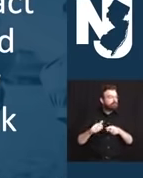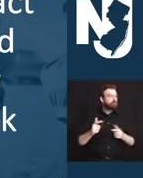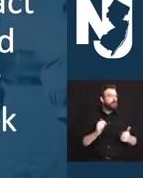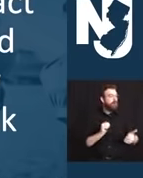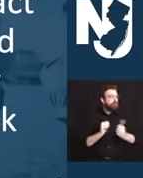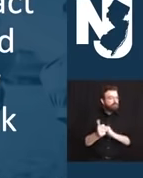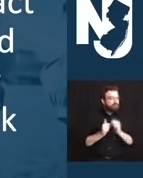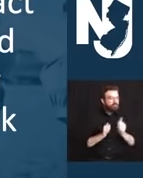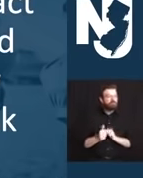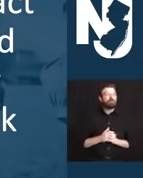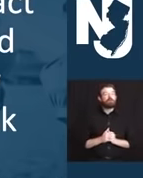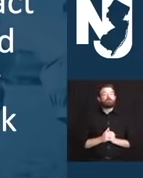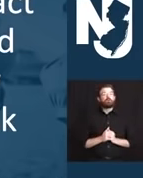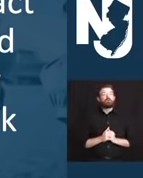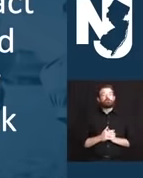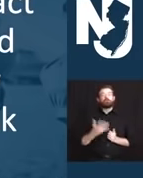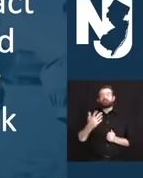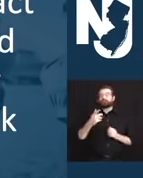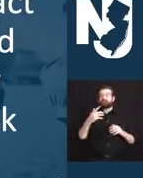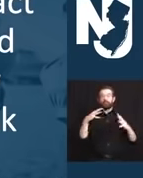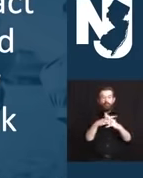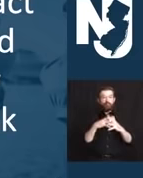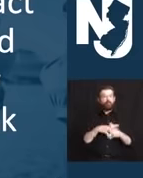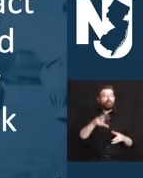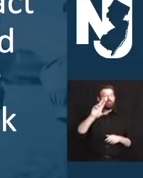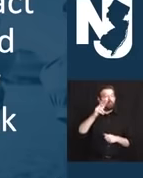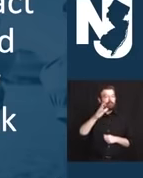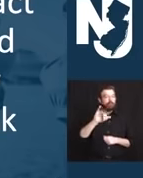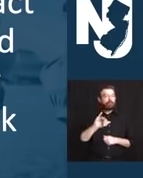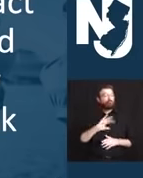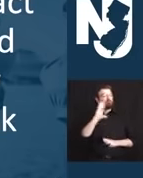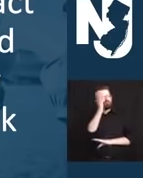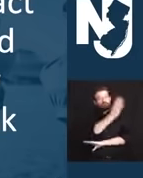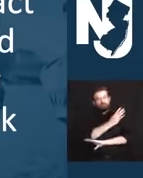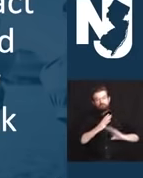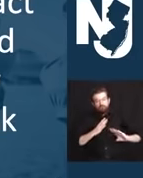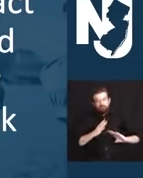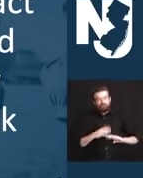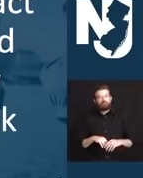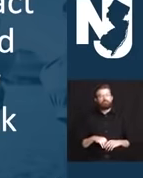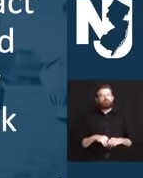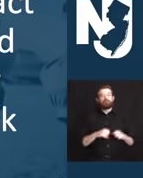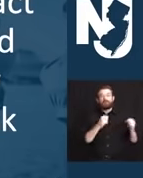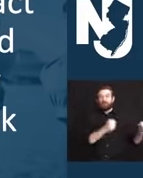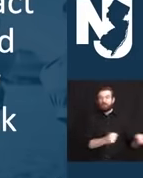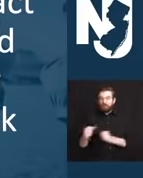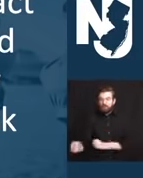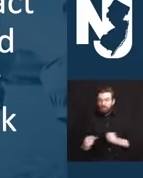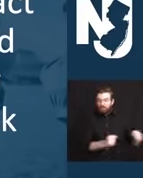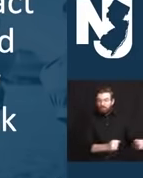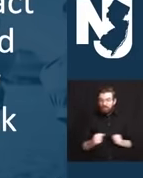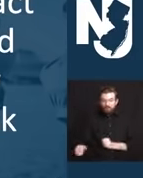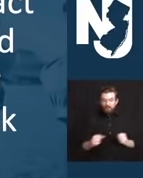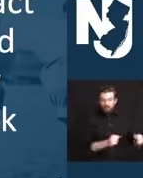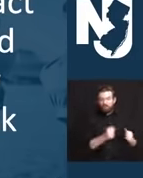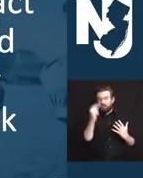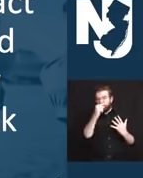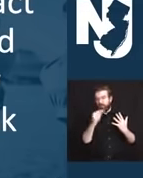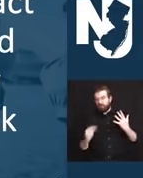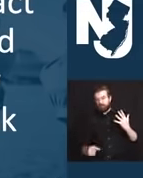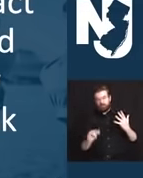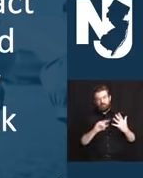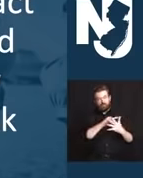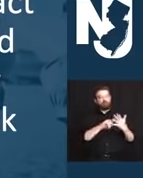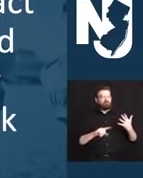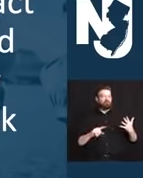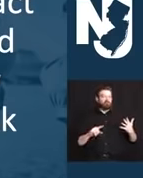arts, wrestling, and cheerleading, among others for which the Department of Health has released detailed guidance. All sports will